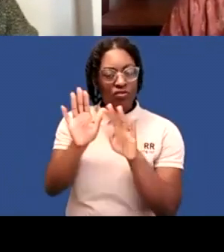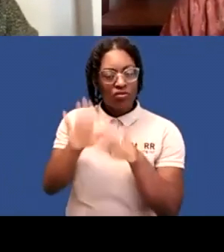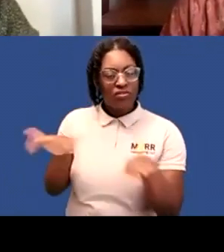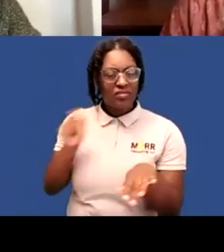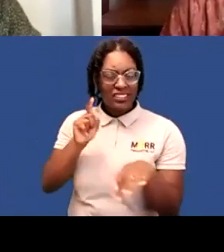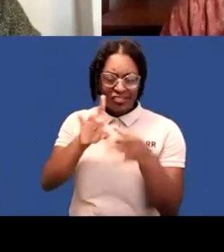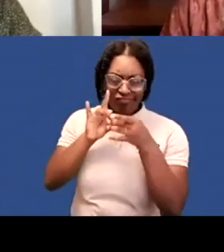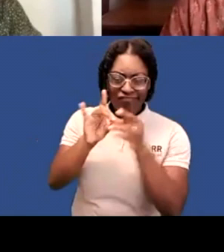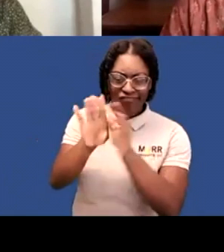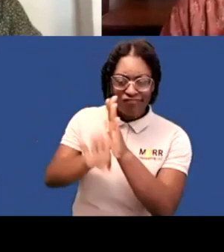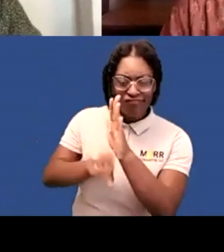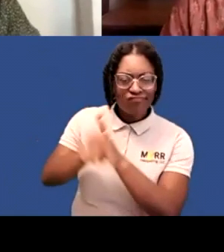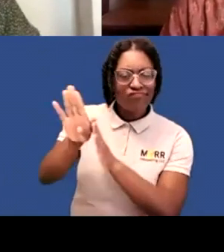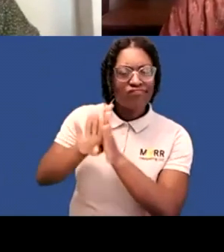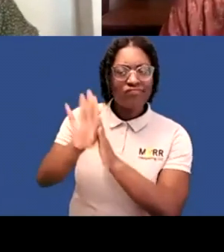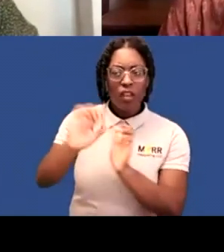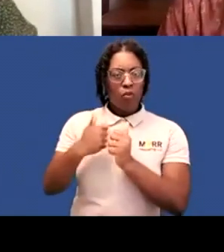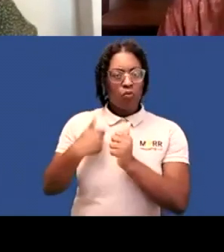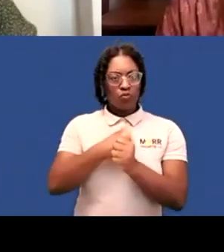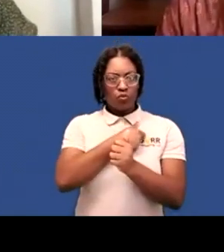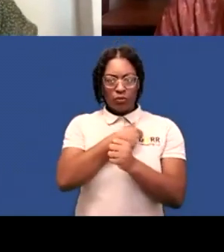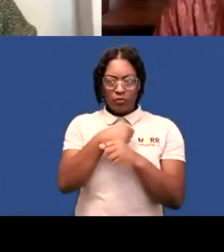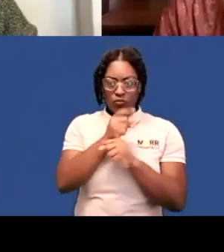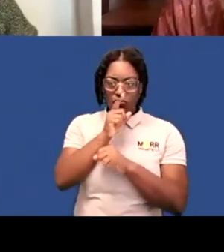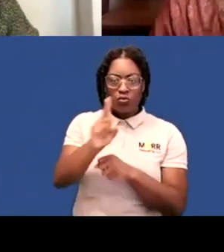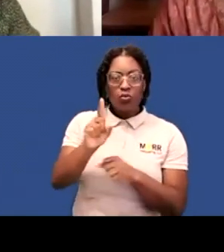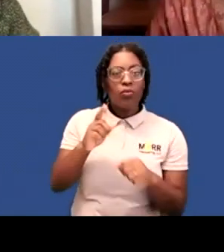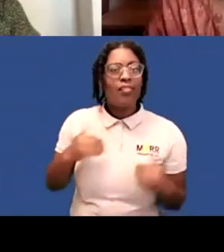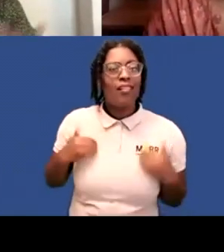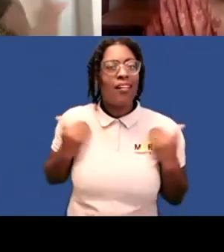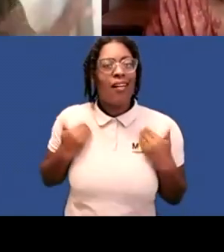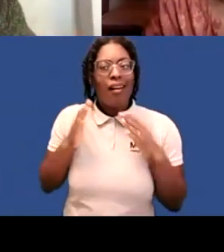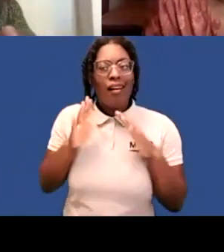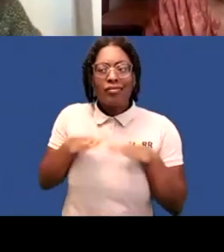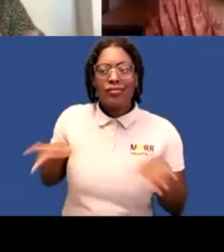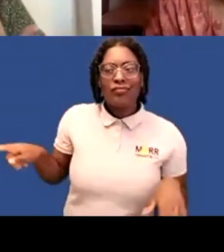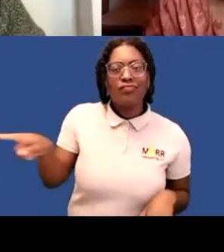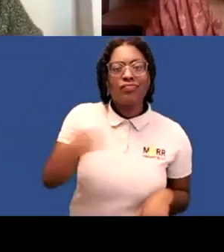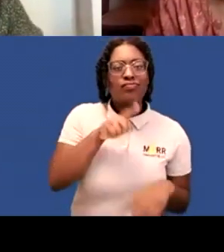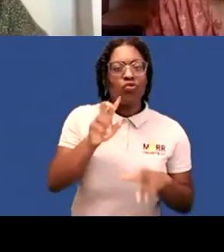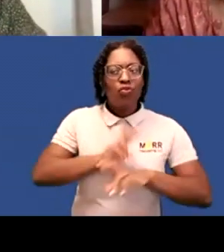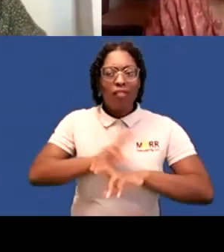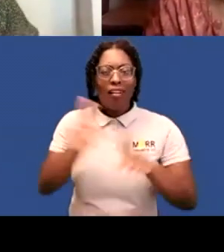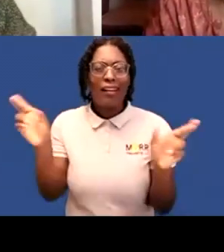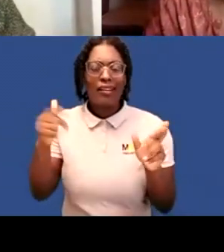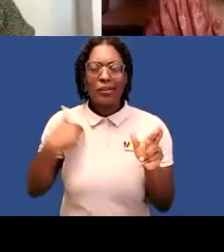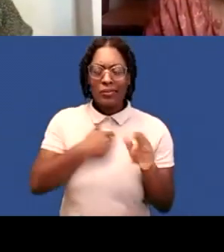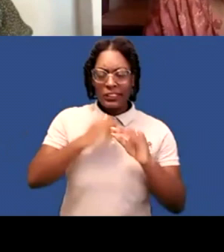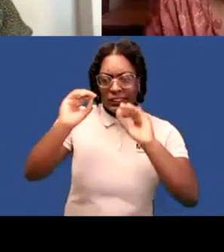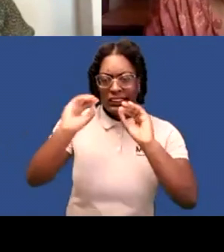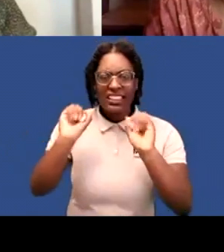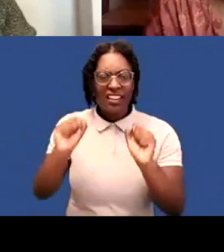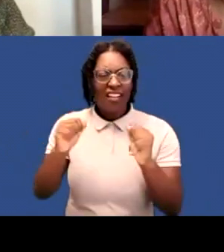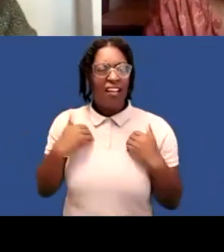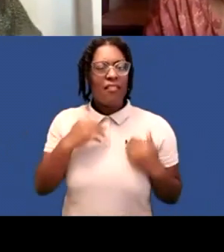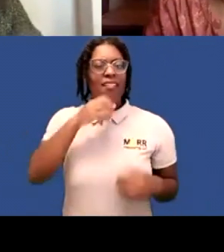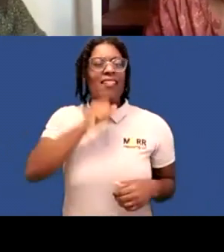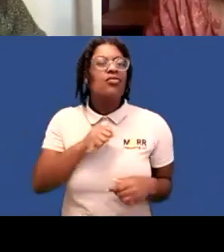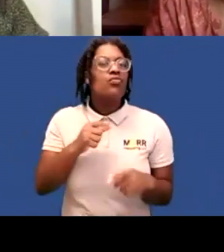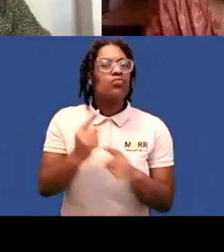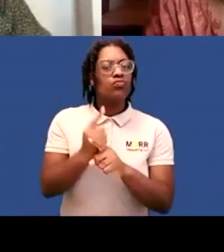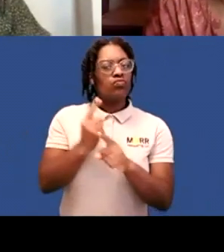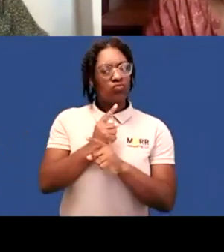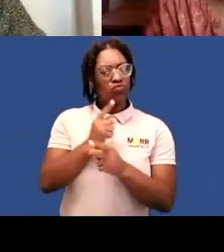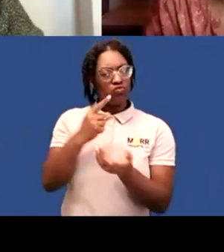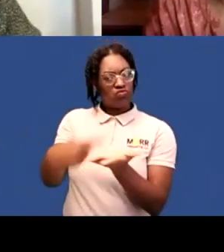for age-appropriate conversations about difference. We have to share the stories of allies. I love that you mentioned that, to reinforce how we all